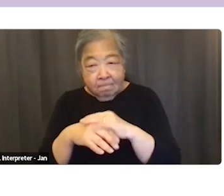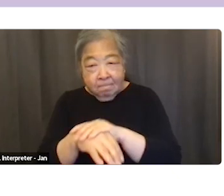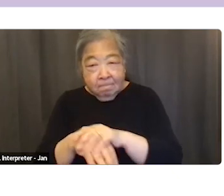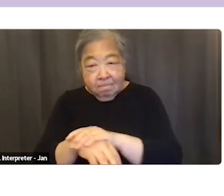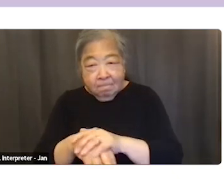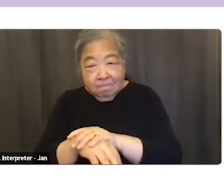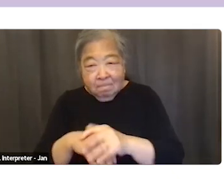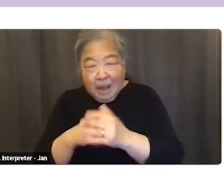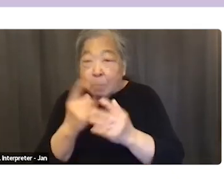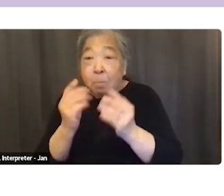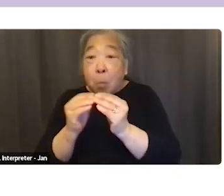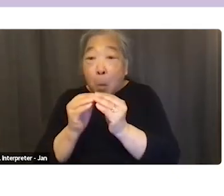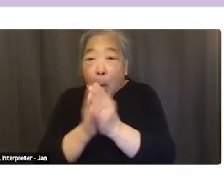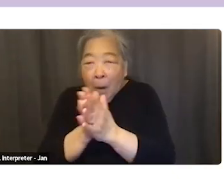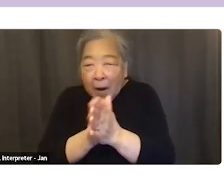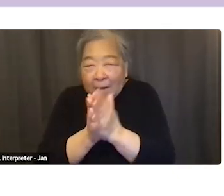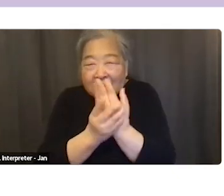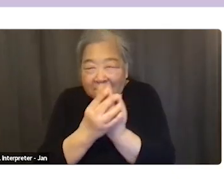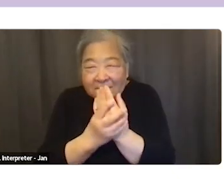and rub them a little bit more